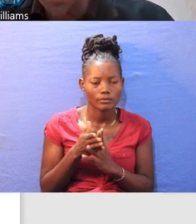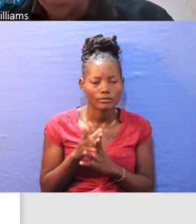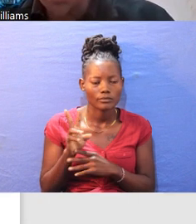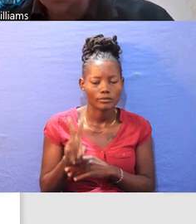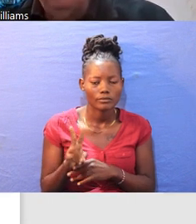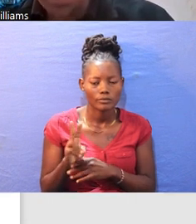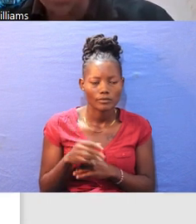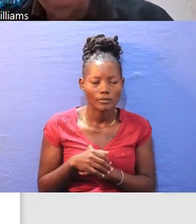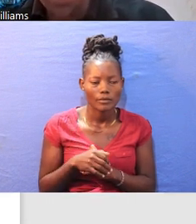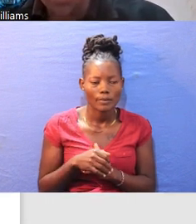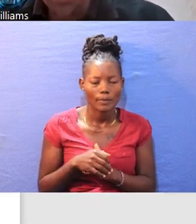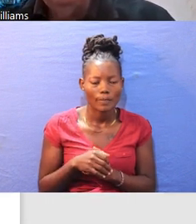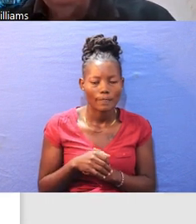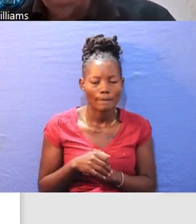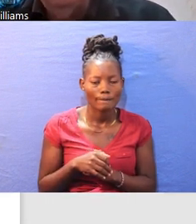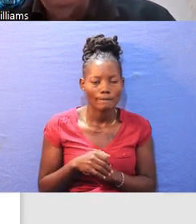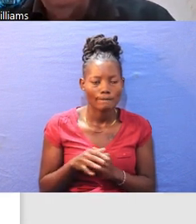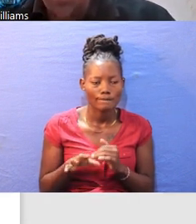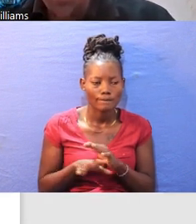So it would be between the two